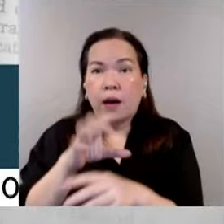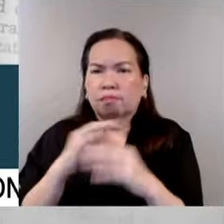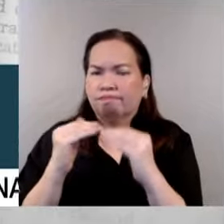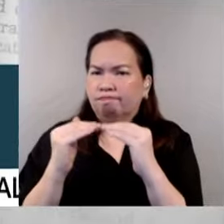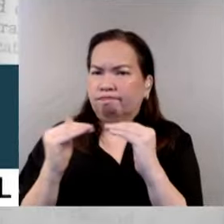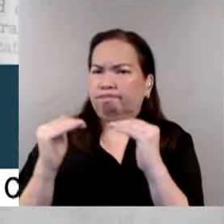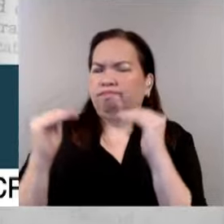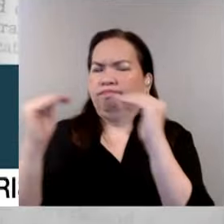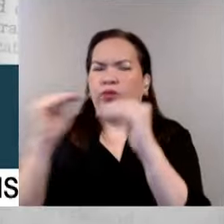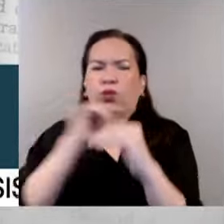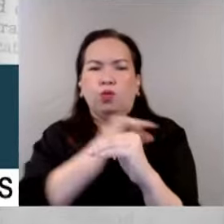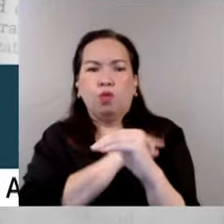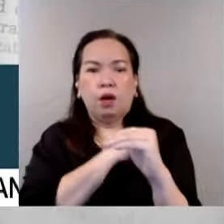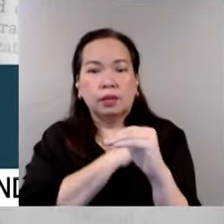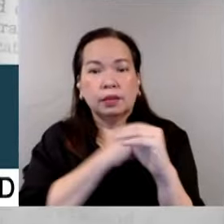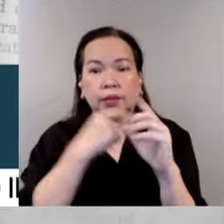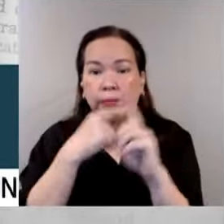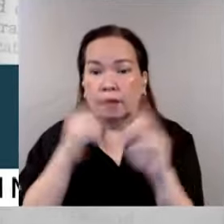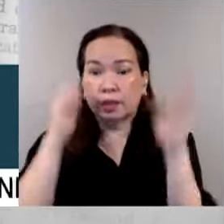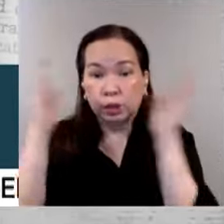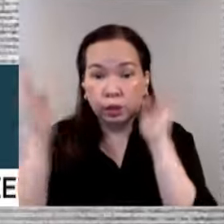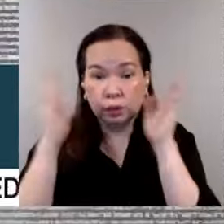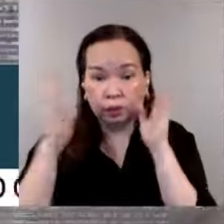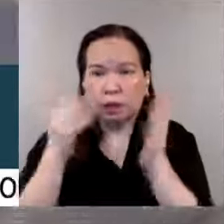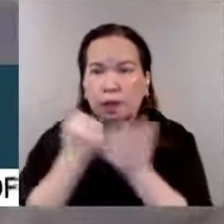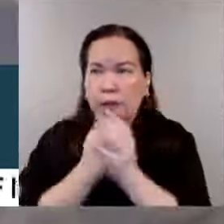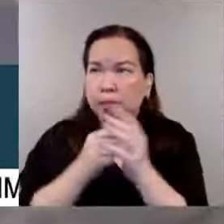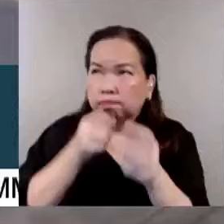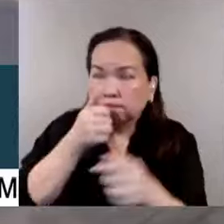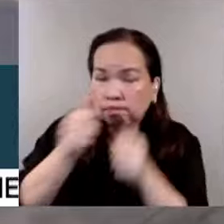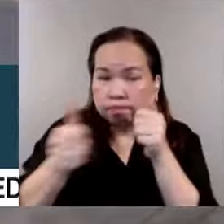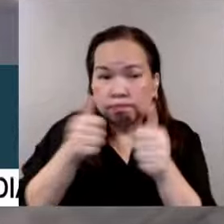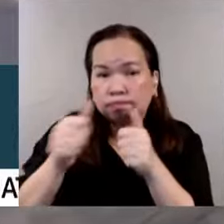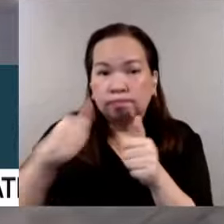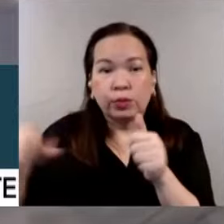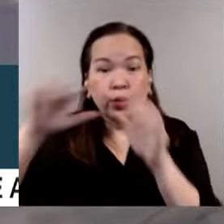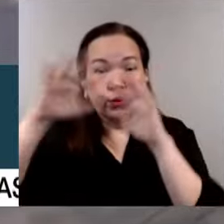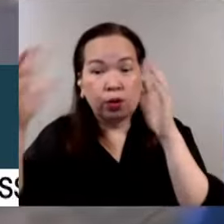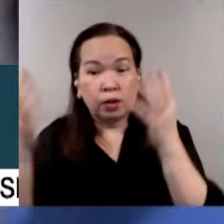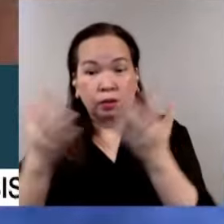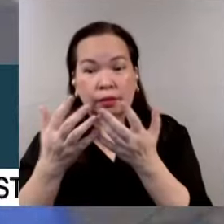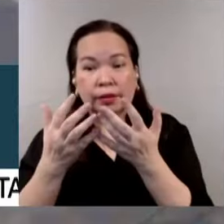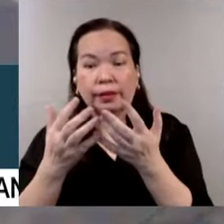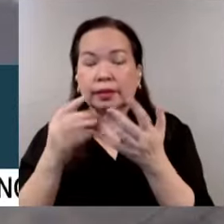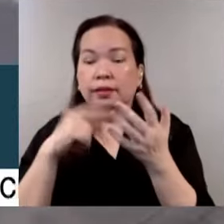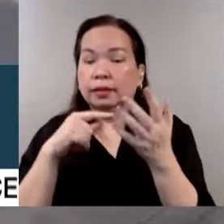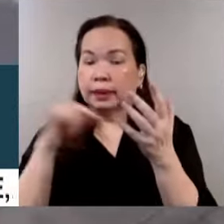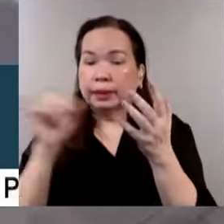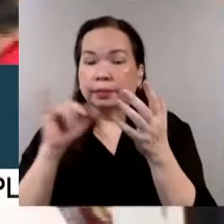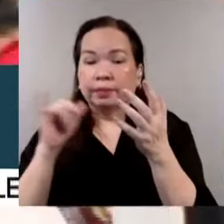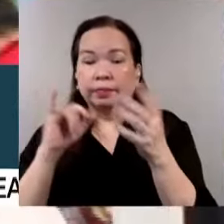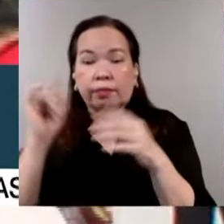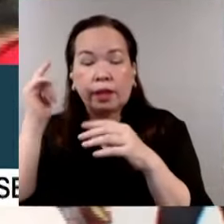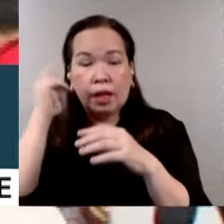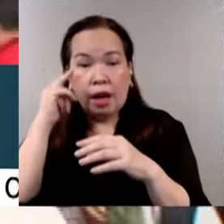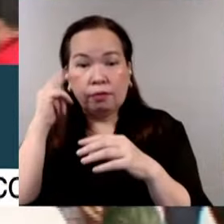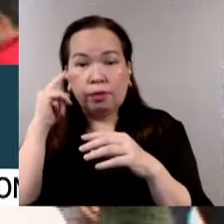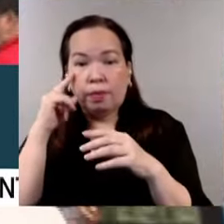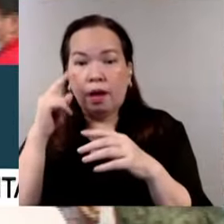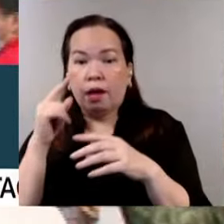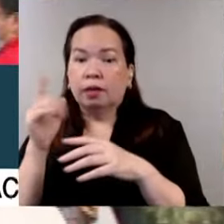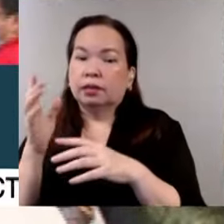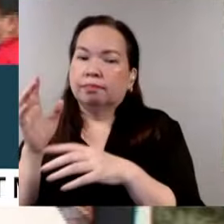and services, and help them compete in the global market. It further mandates government financial institutions to ensure